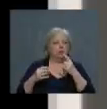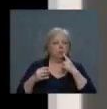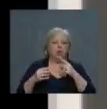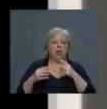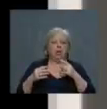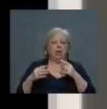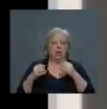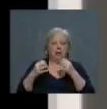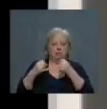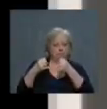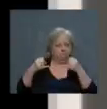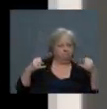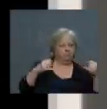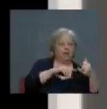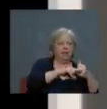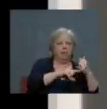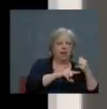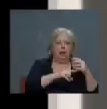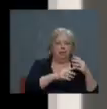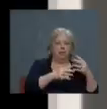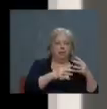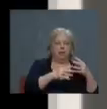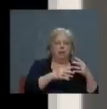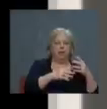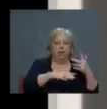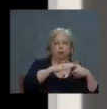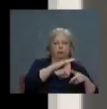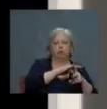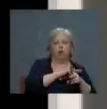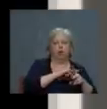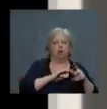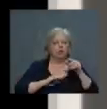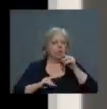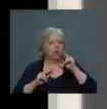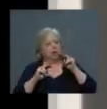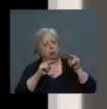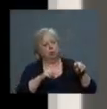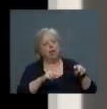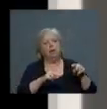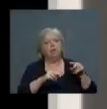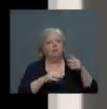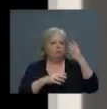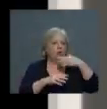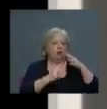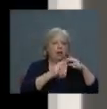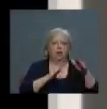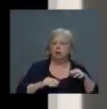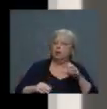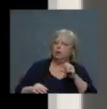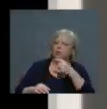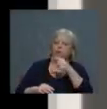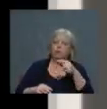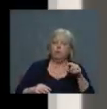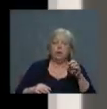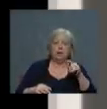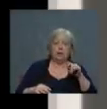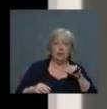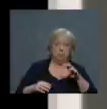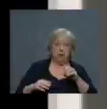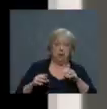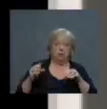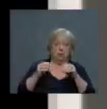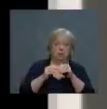garage. It doesn't face any of the living quarters of the house. And that's so this green space is more aligned with the